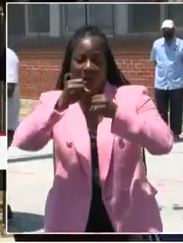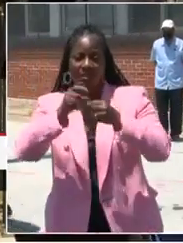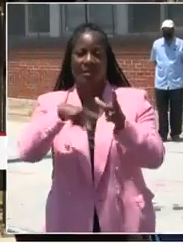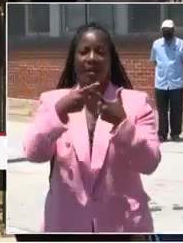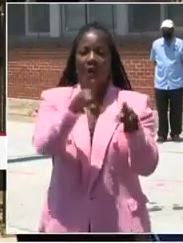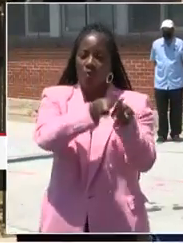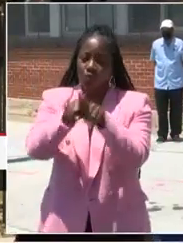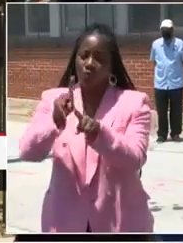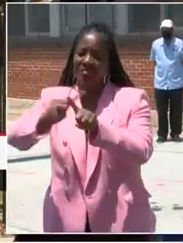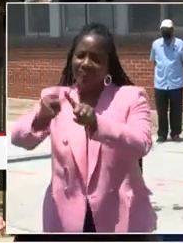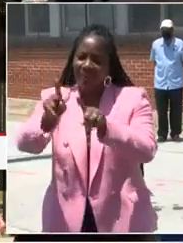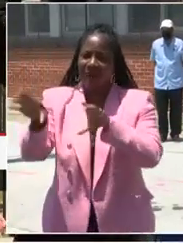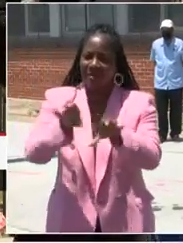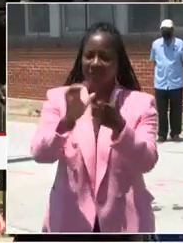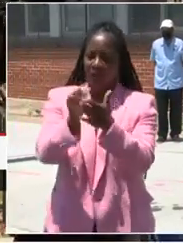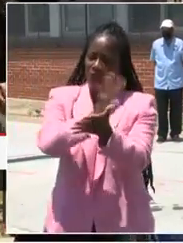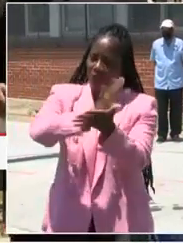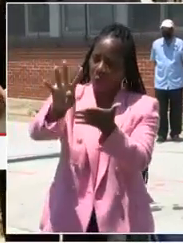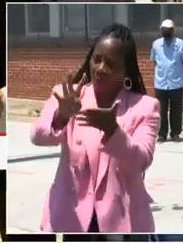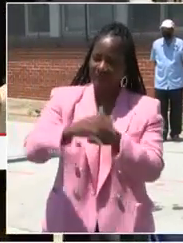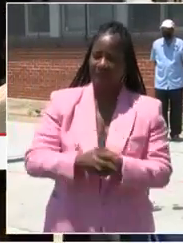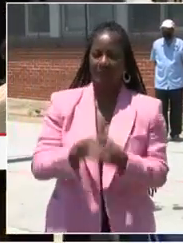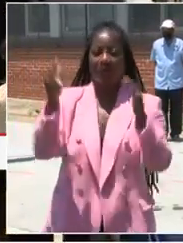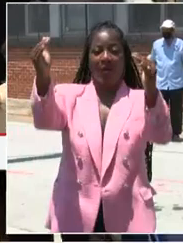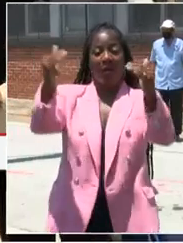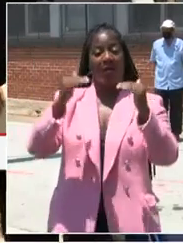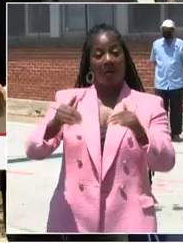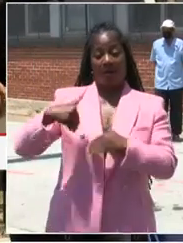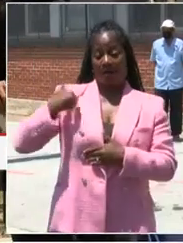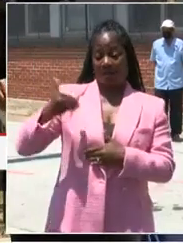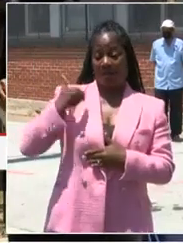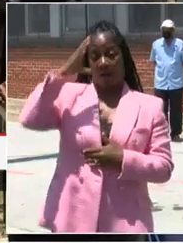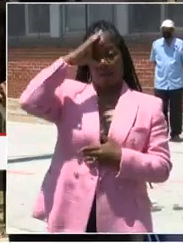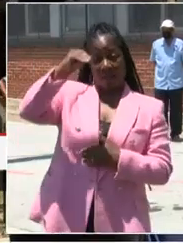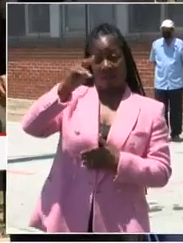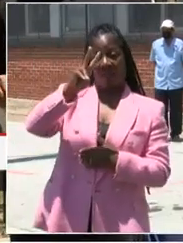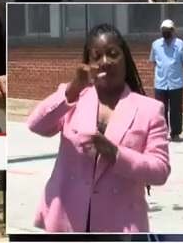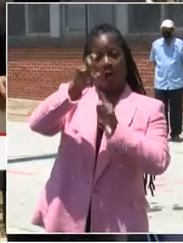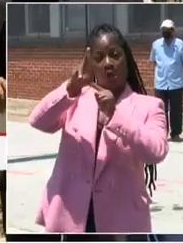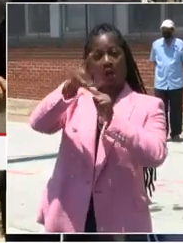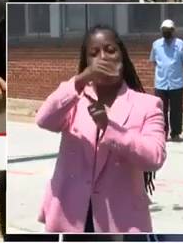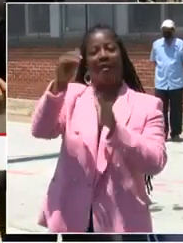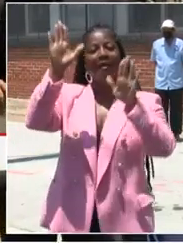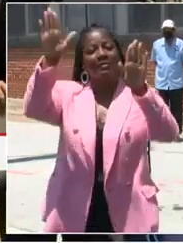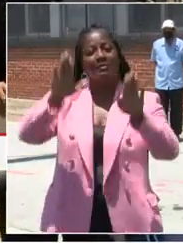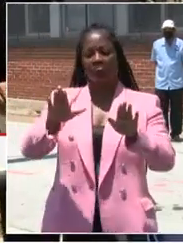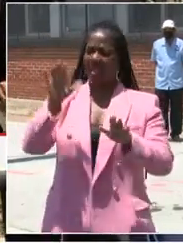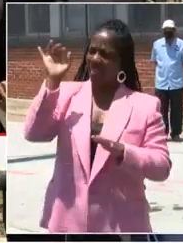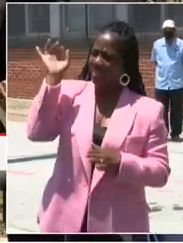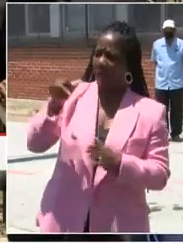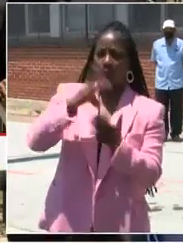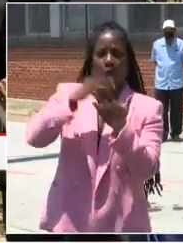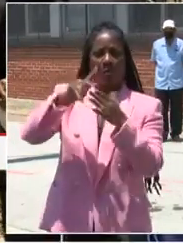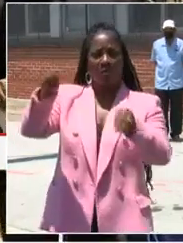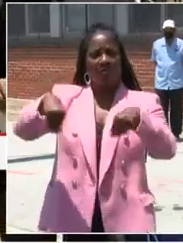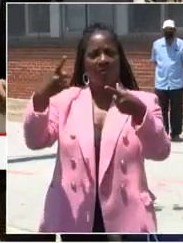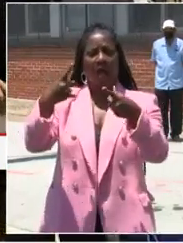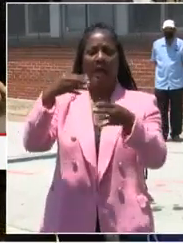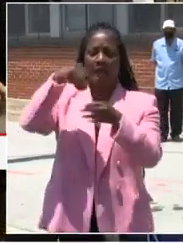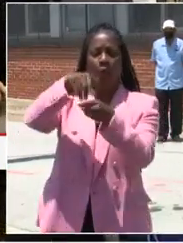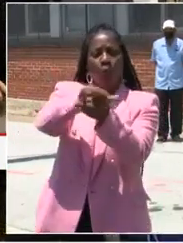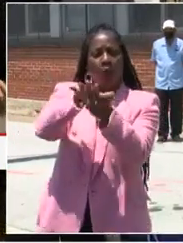a 4-week period. Young Men of Valor and Excellence, providing a mentoring program in Ward